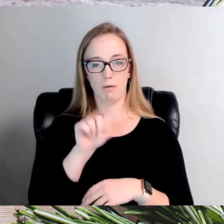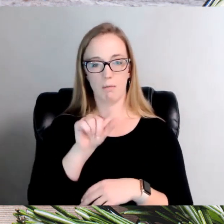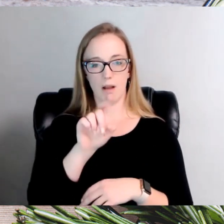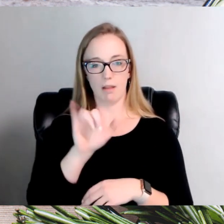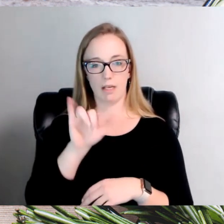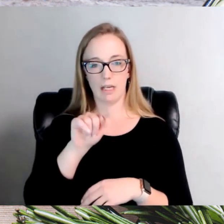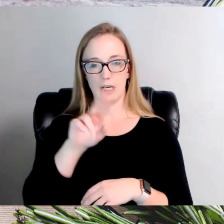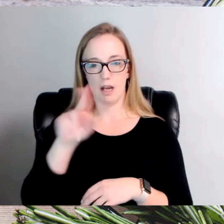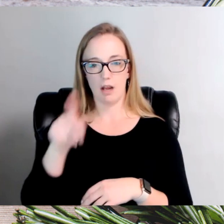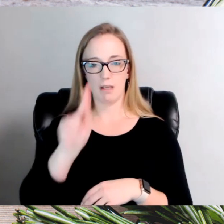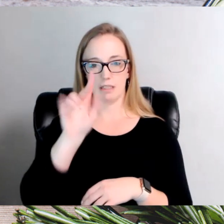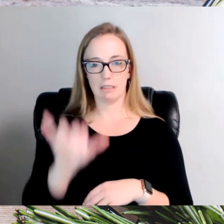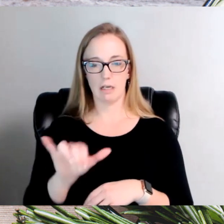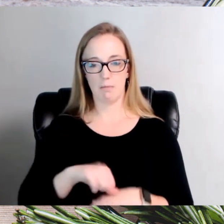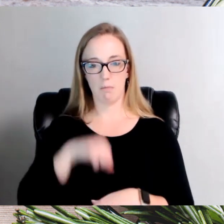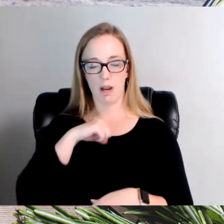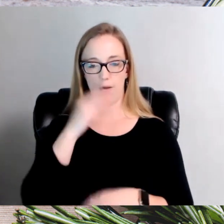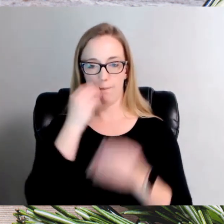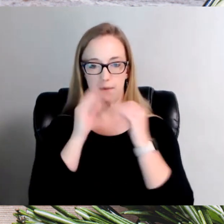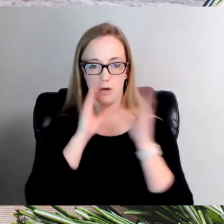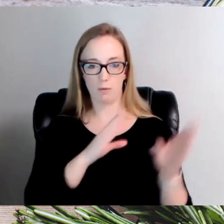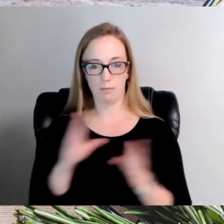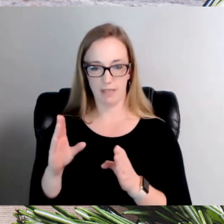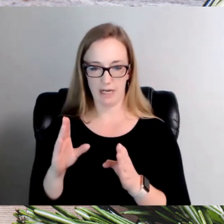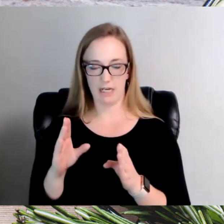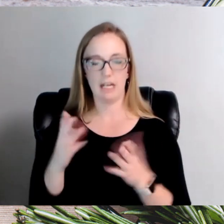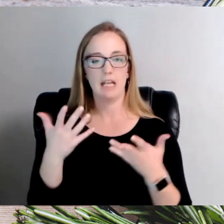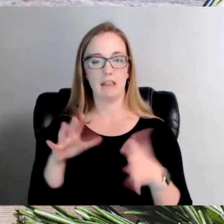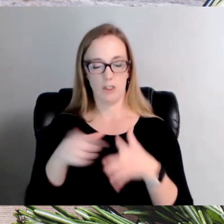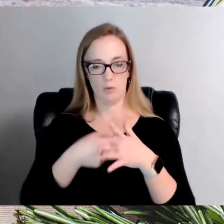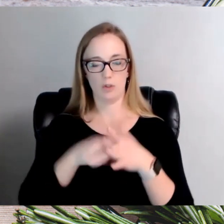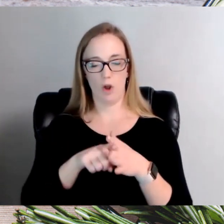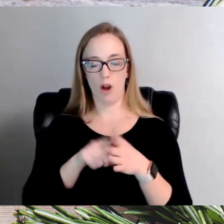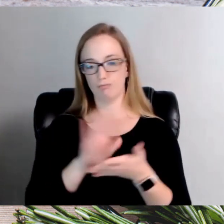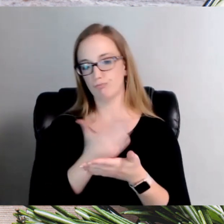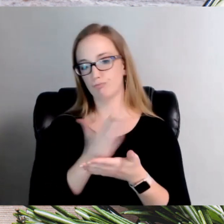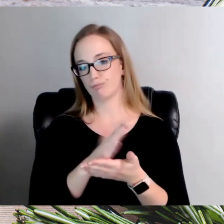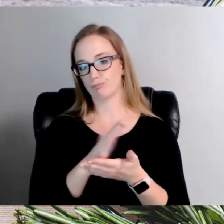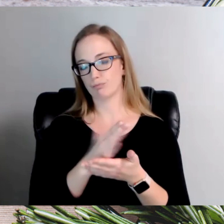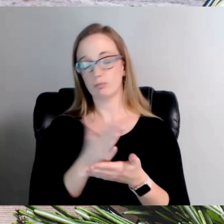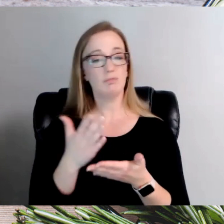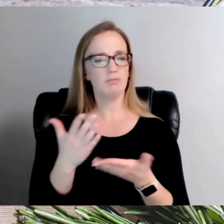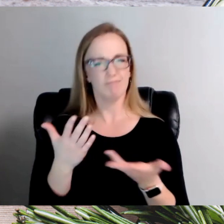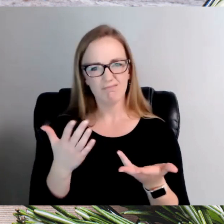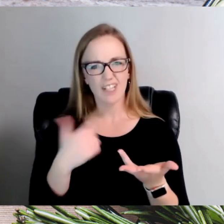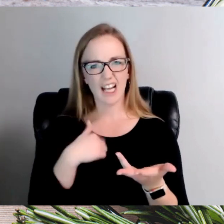salt and pepper. And you know, I did leave that spoon sitting right over